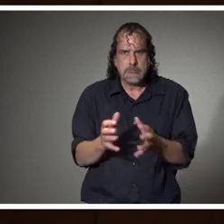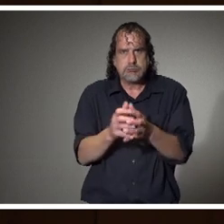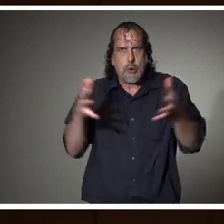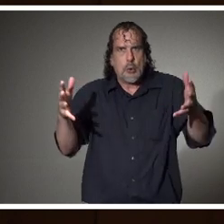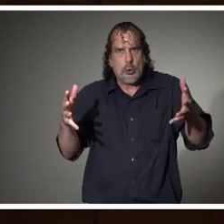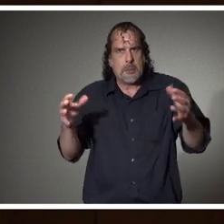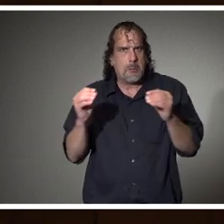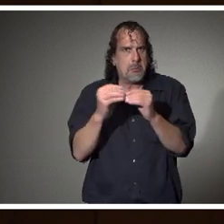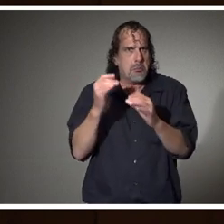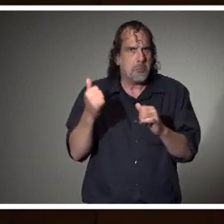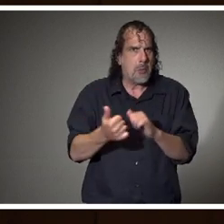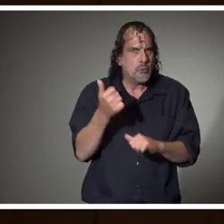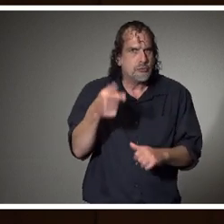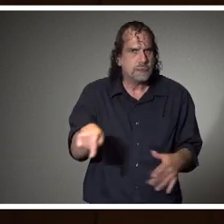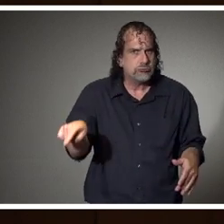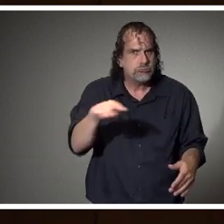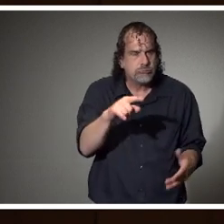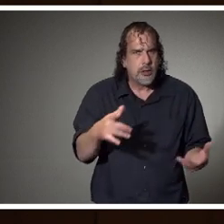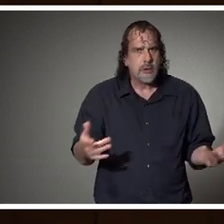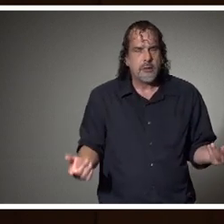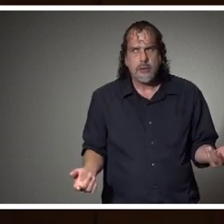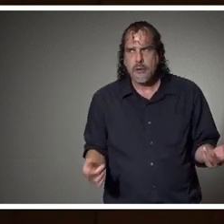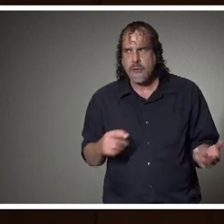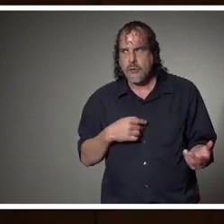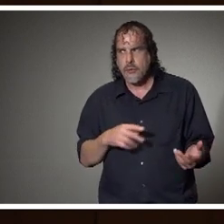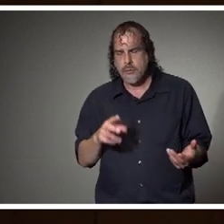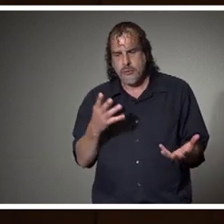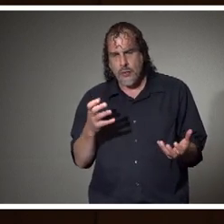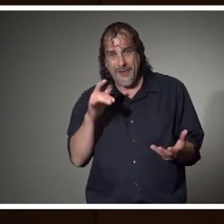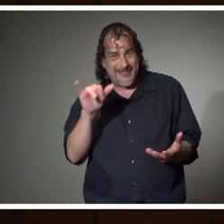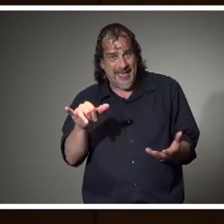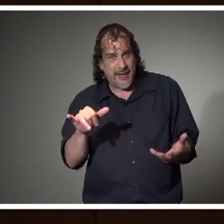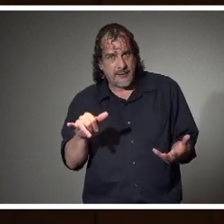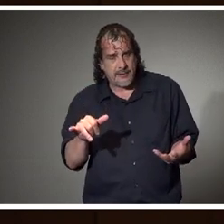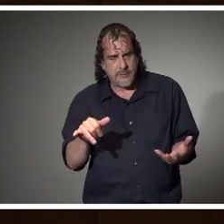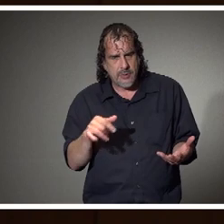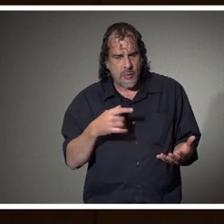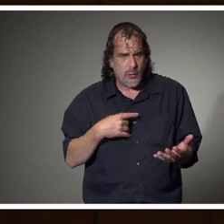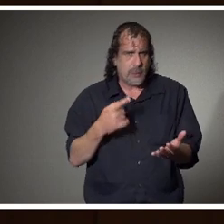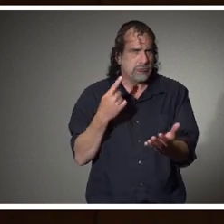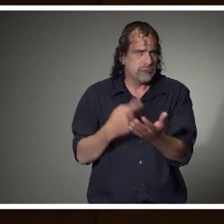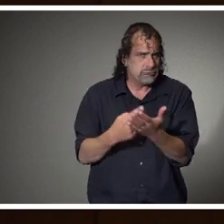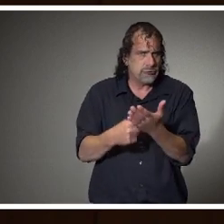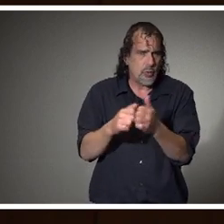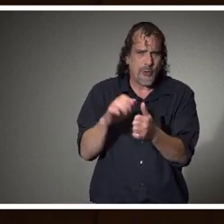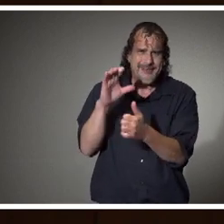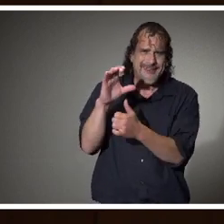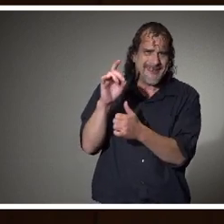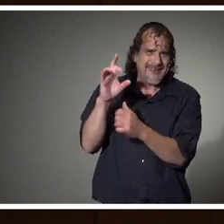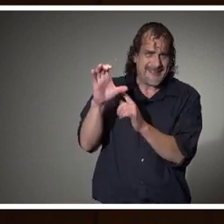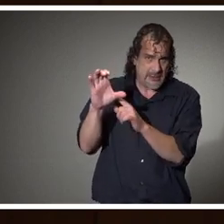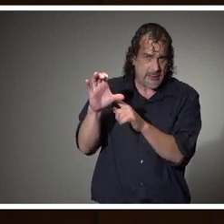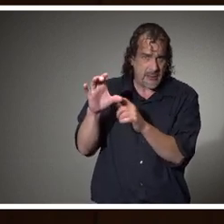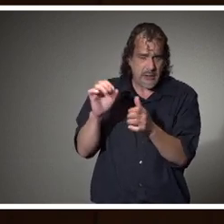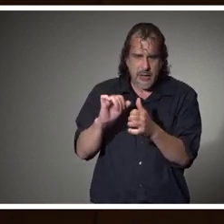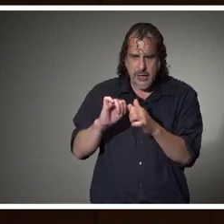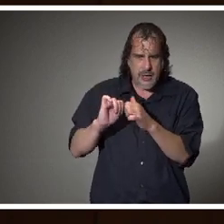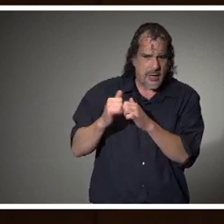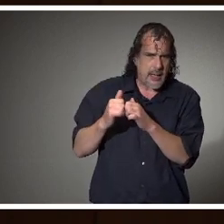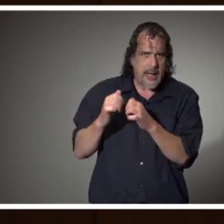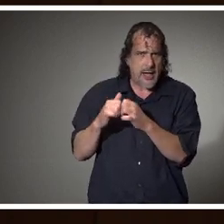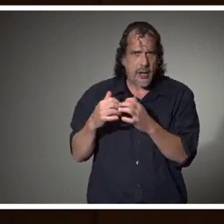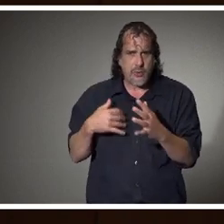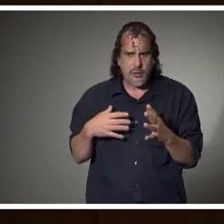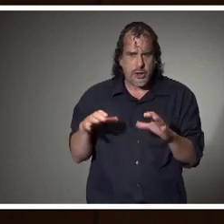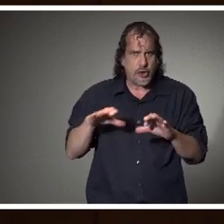burden. And so we're looking forward to that. We're having regular conference calls with CDC about how do we implement that